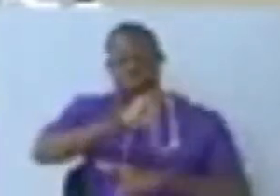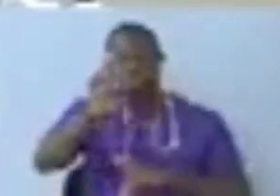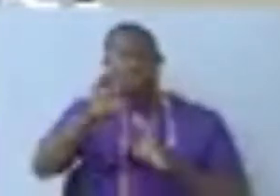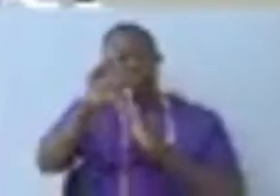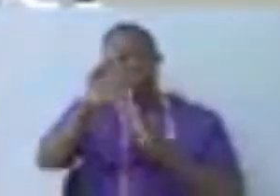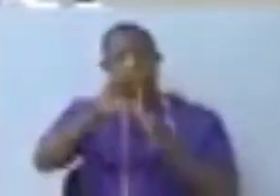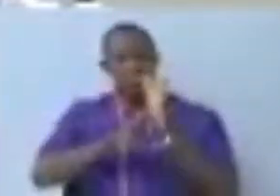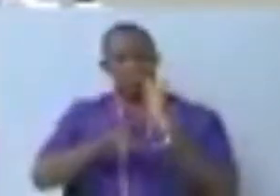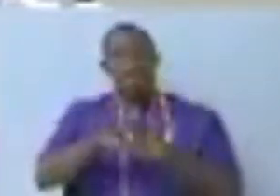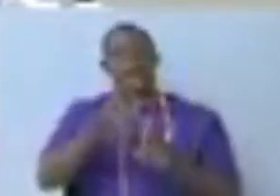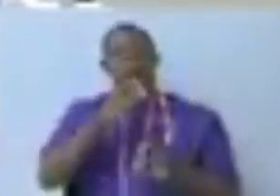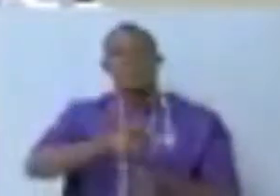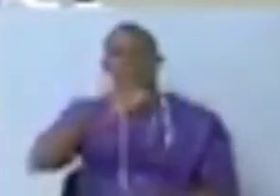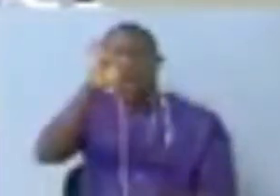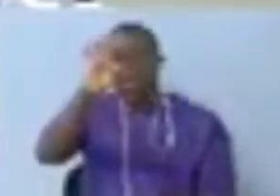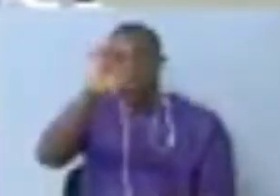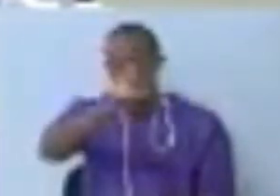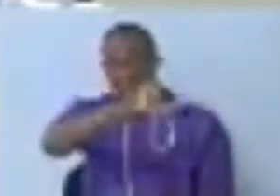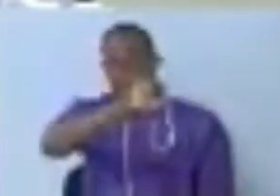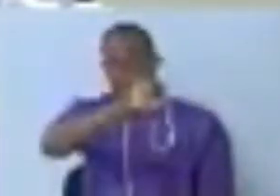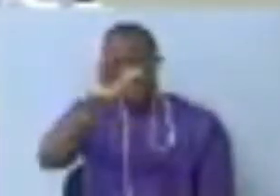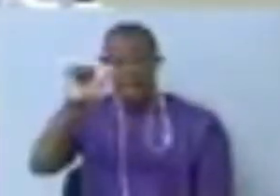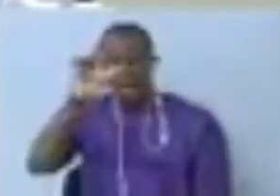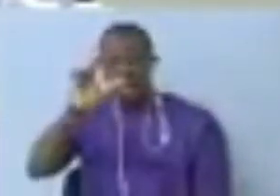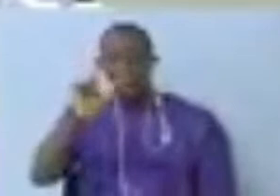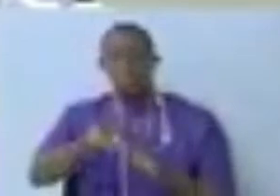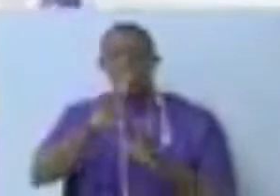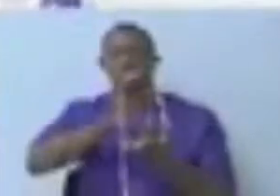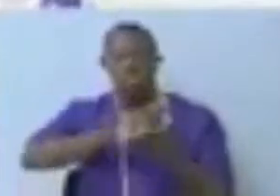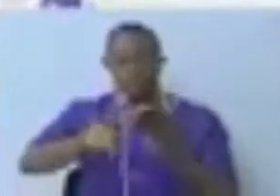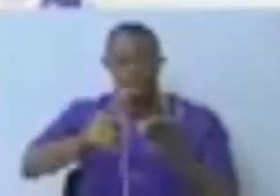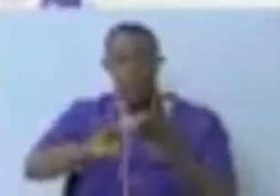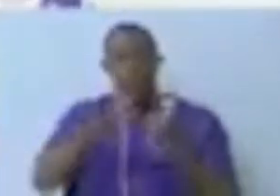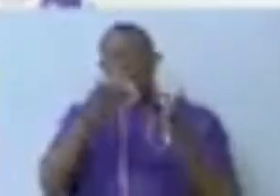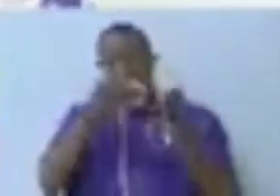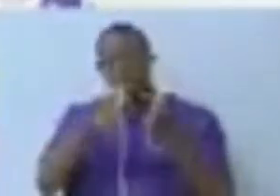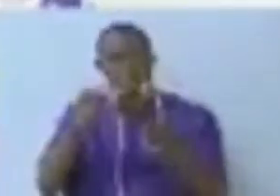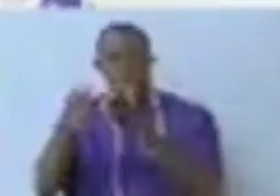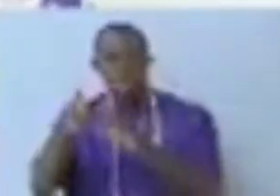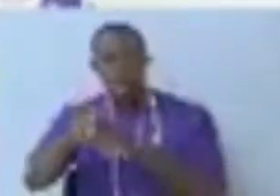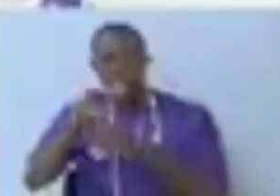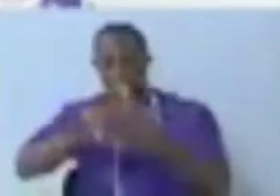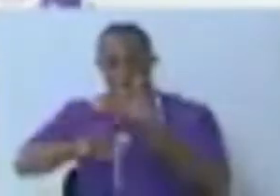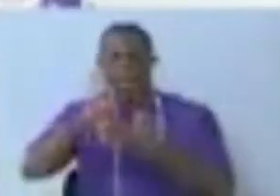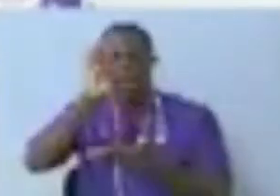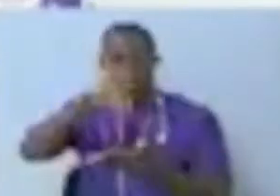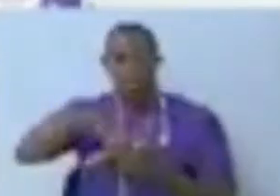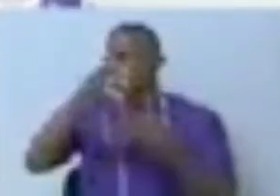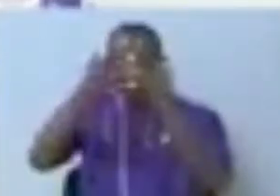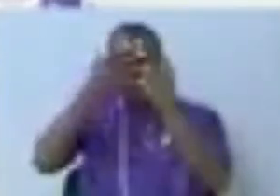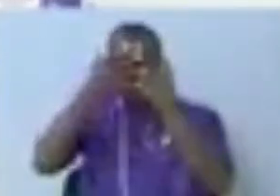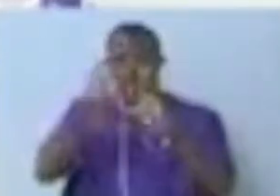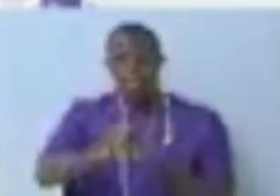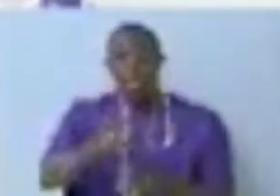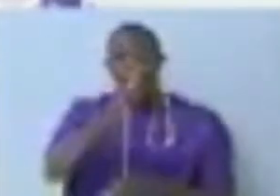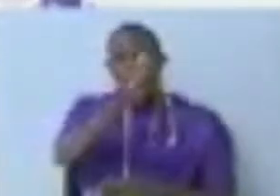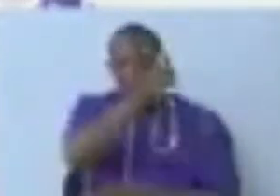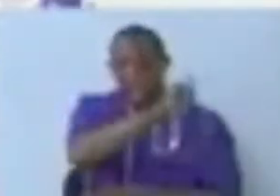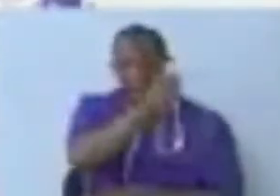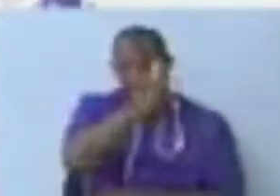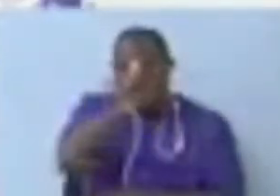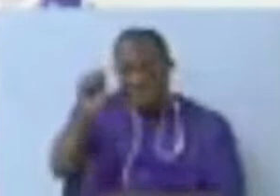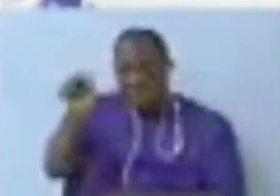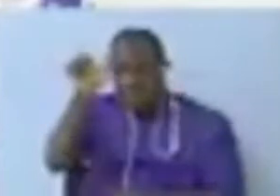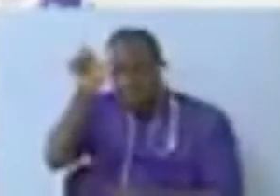Mr. Fall, the normal procedure at the prison is every visitor or otherwise who comes to Mile 2 at the gate, your name